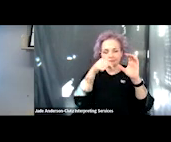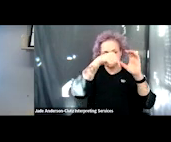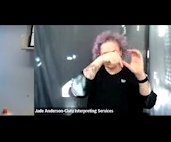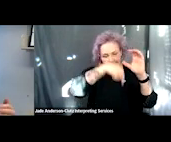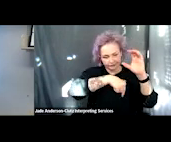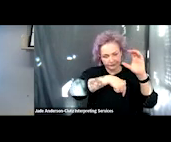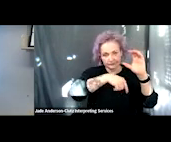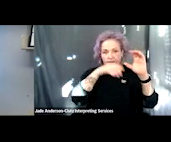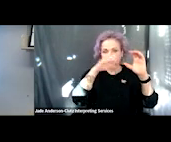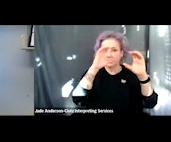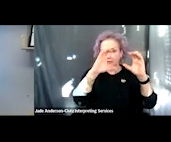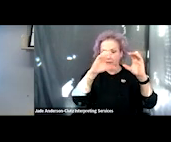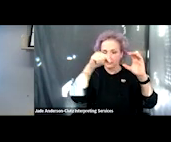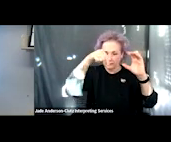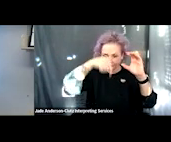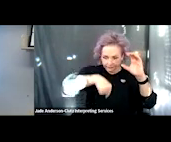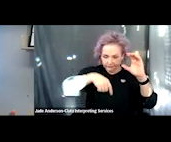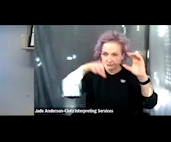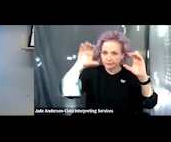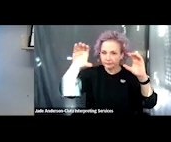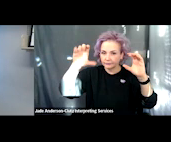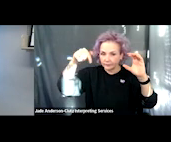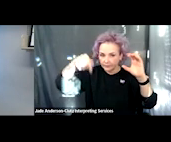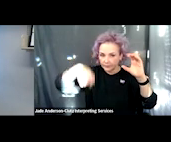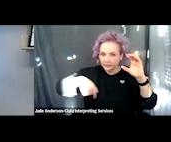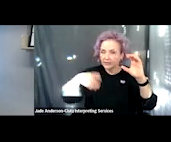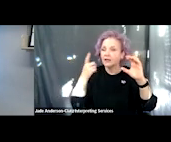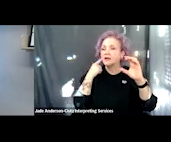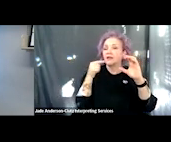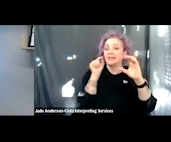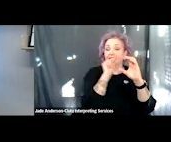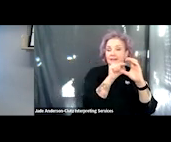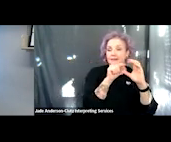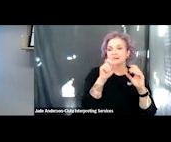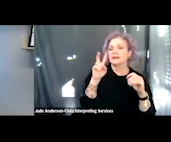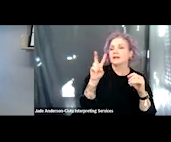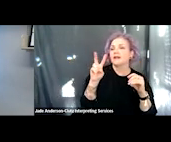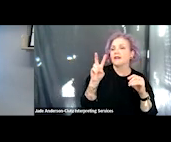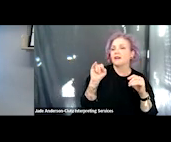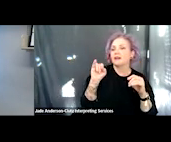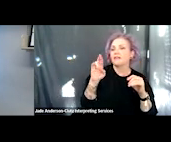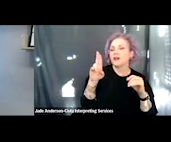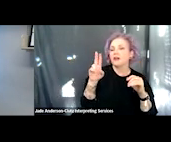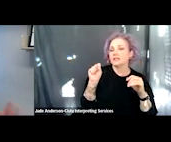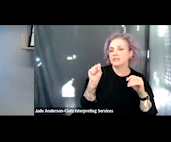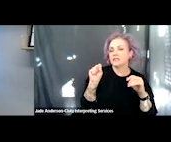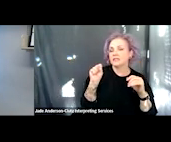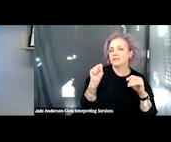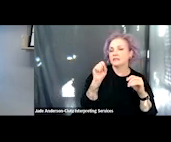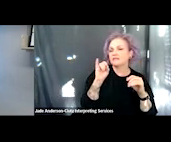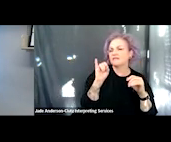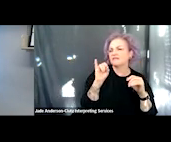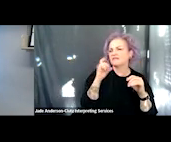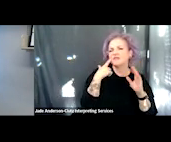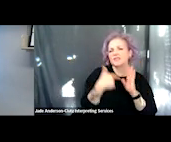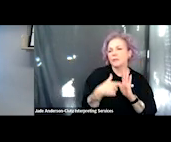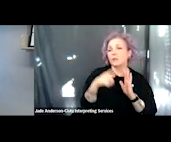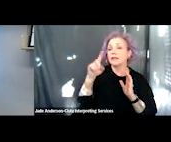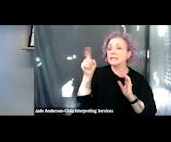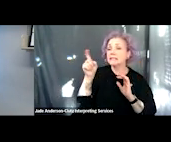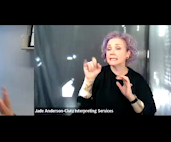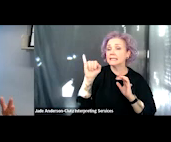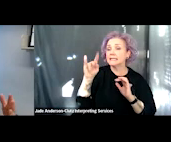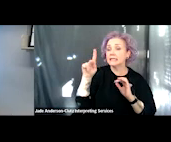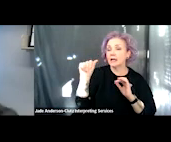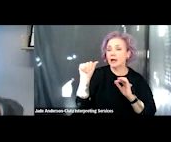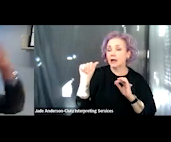virus. Microcephaly is an outcome that is specific to some pathogens, very especially Zika virus. It's not something